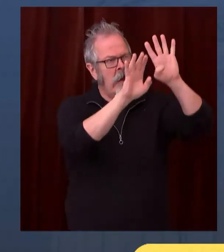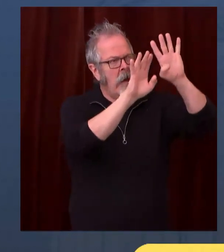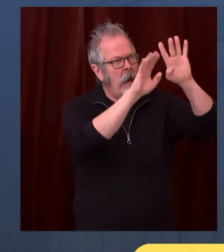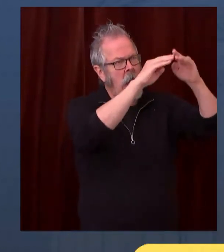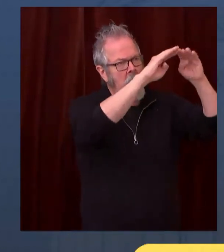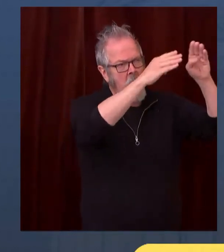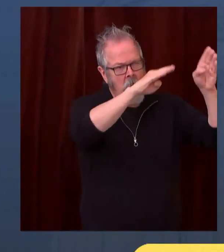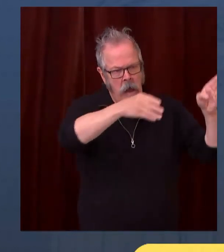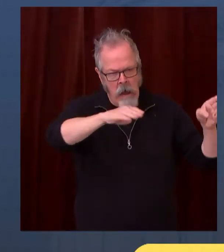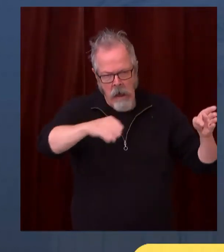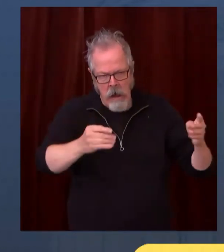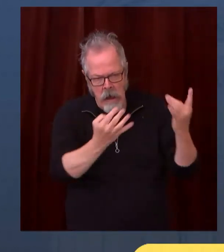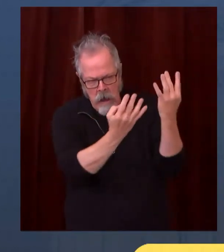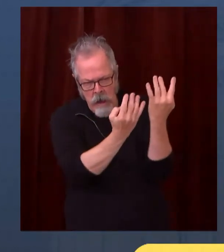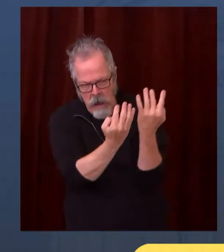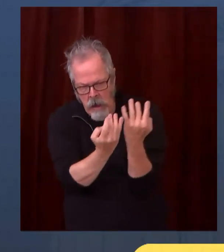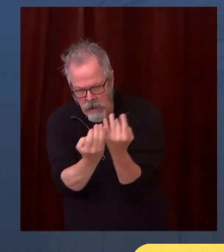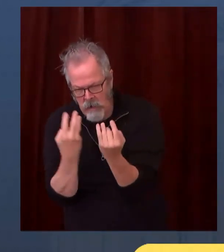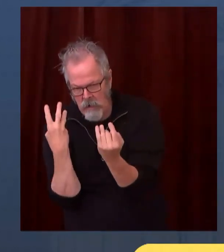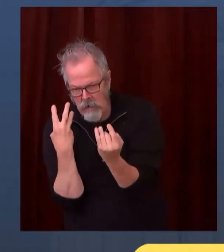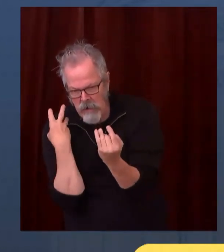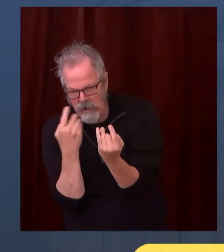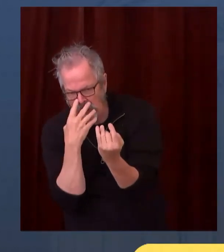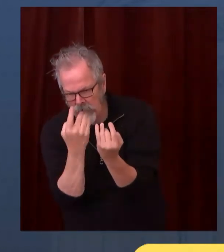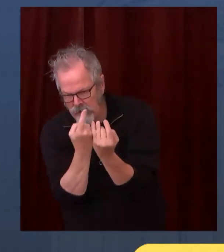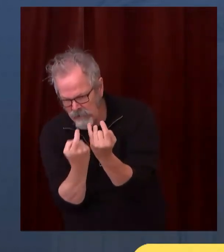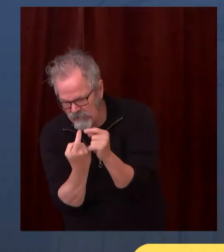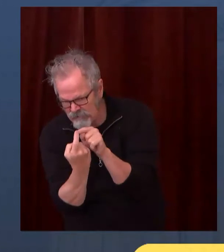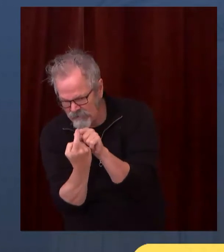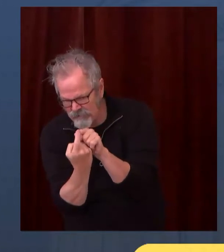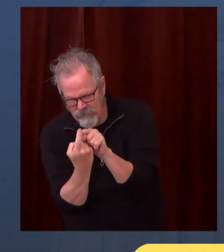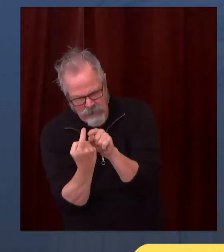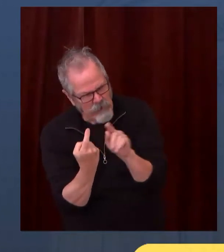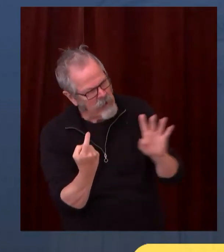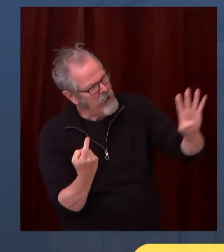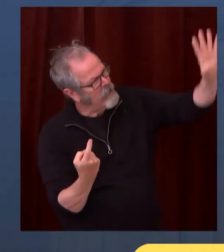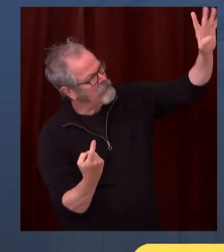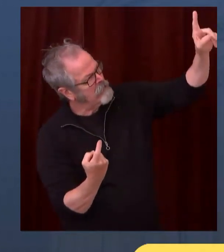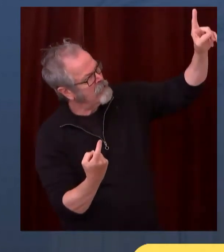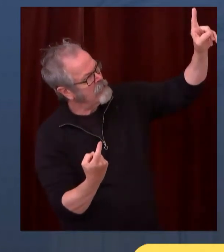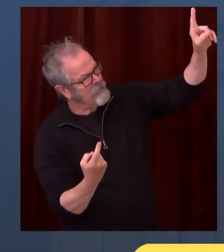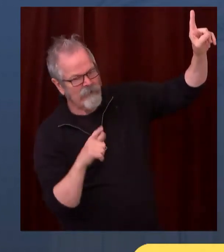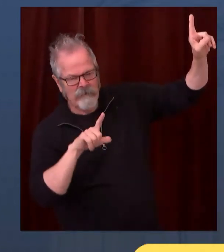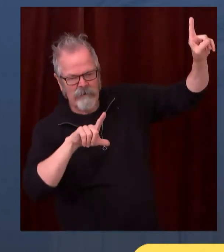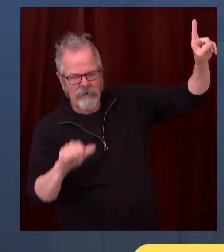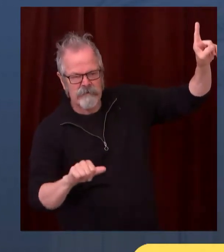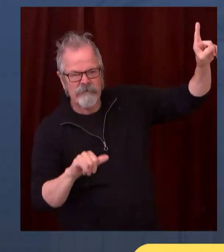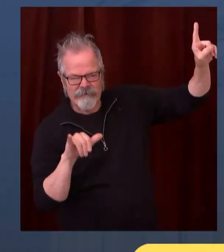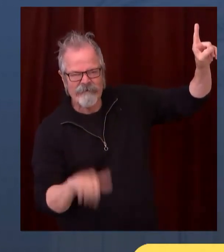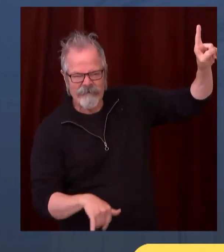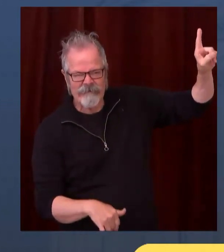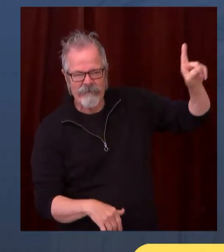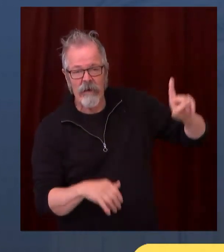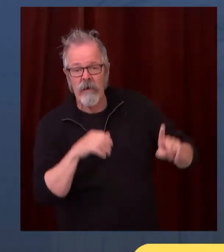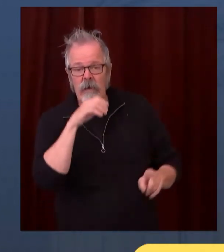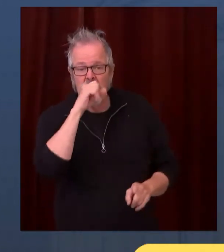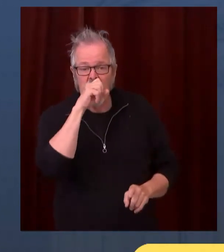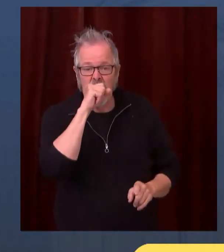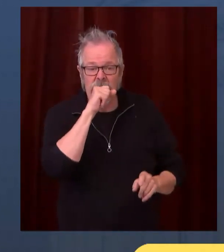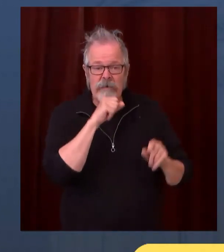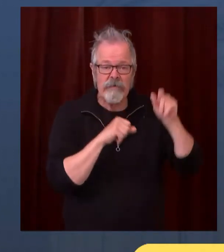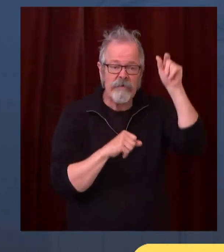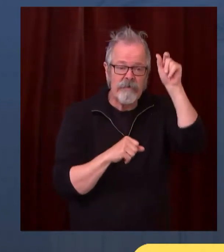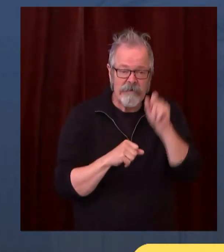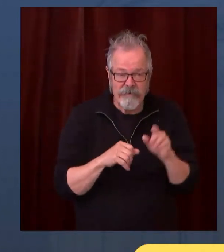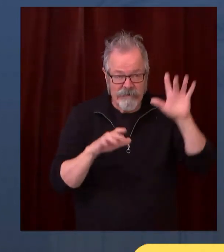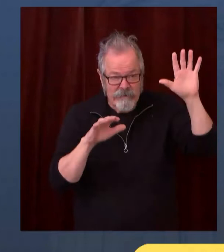particular chart. So this basically compares our infection rate on a relative basis per capita